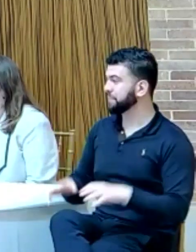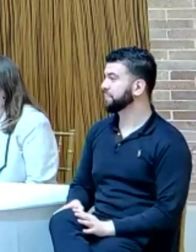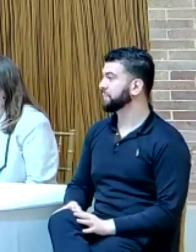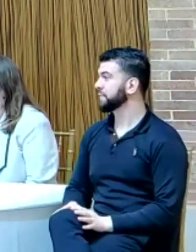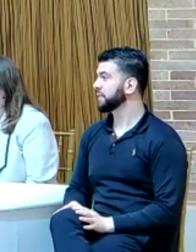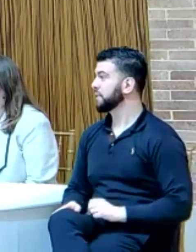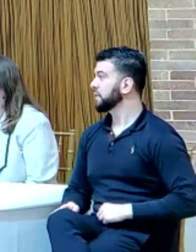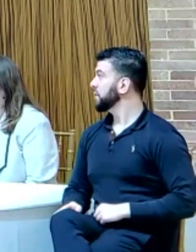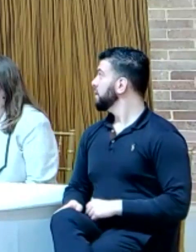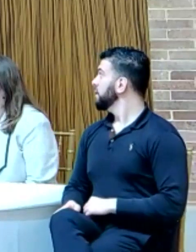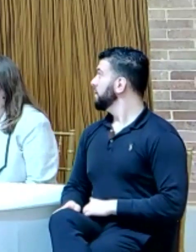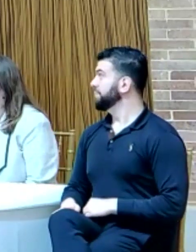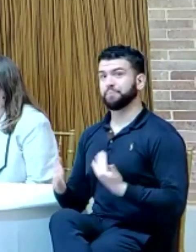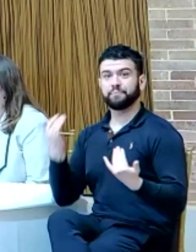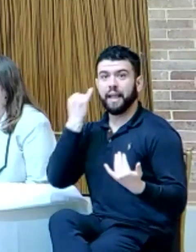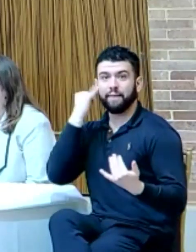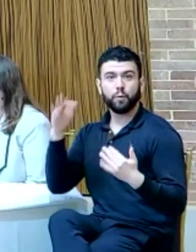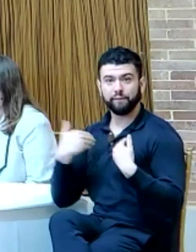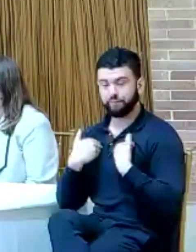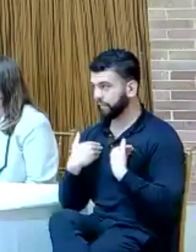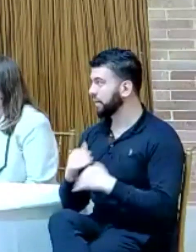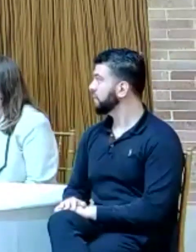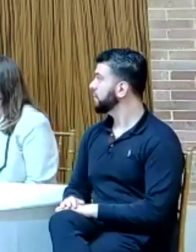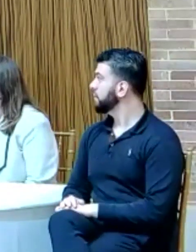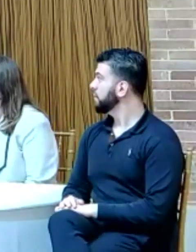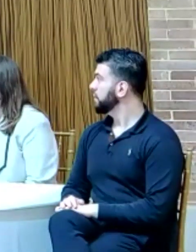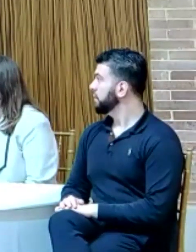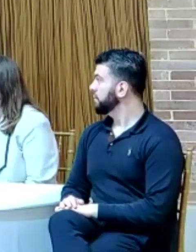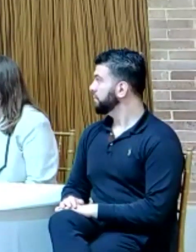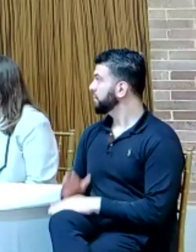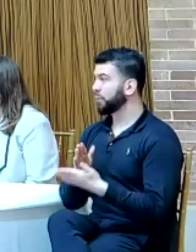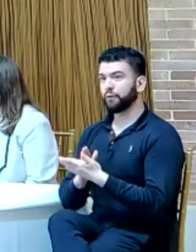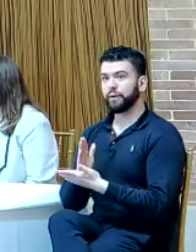have think we have some questions good